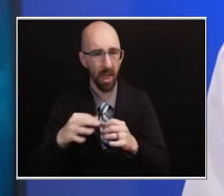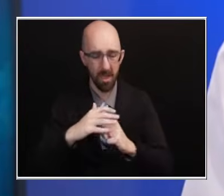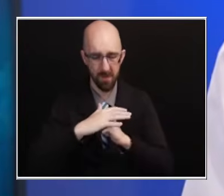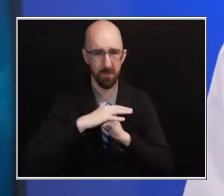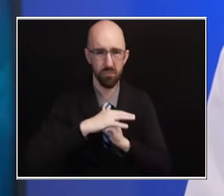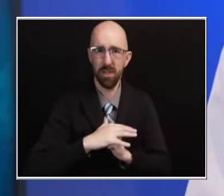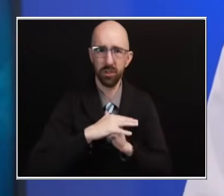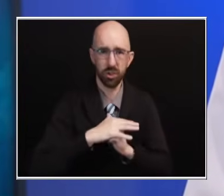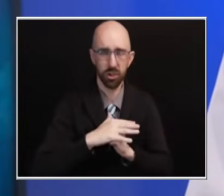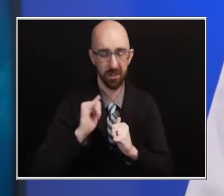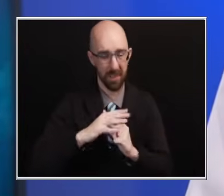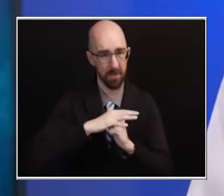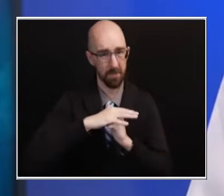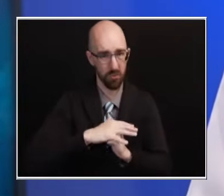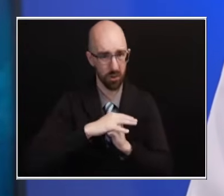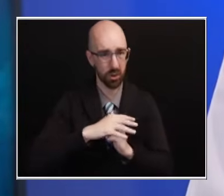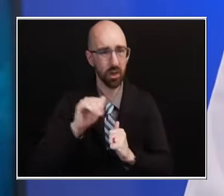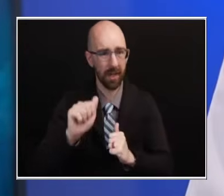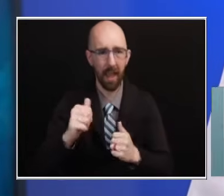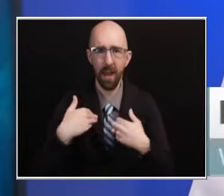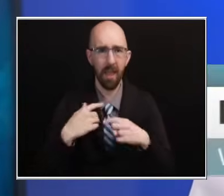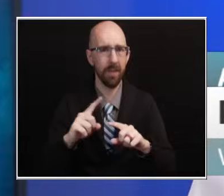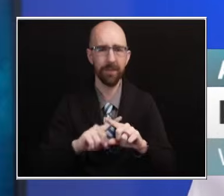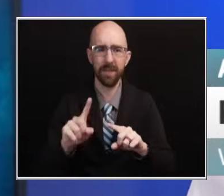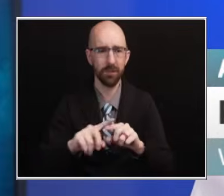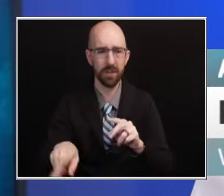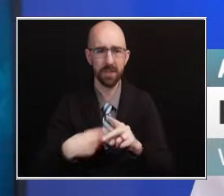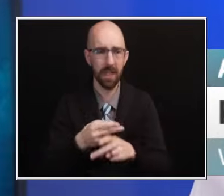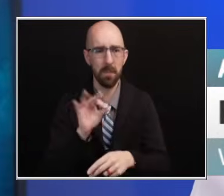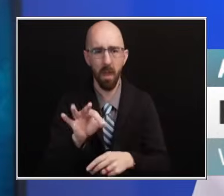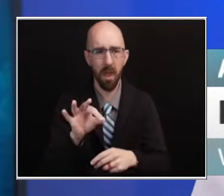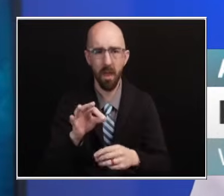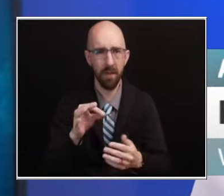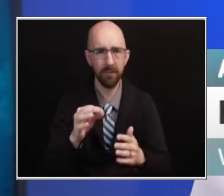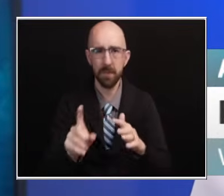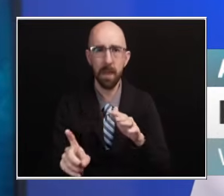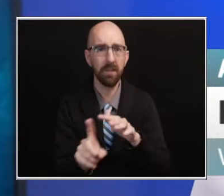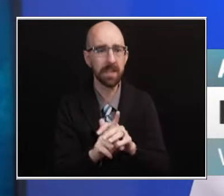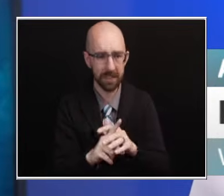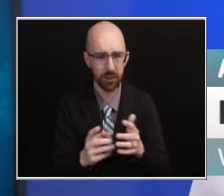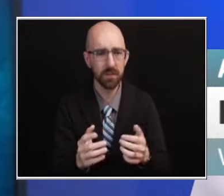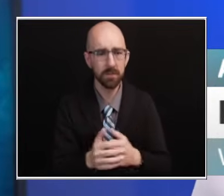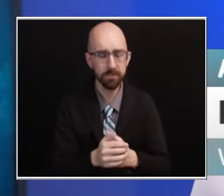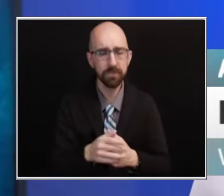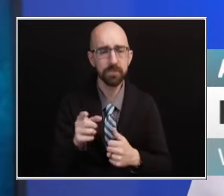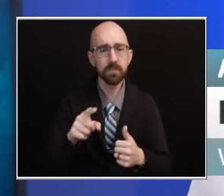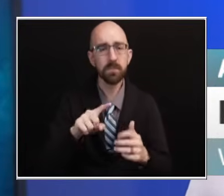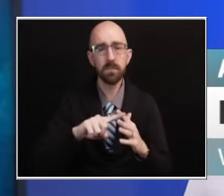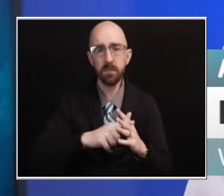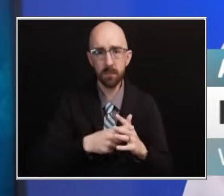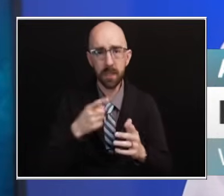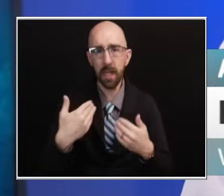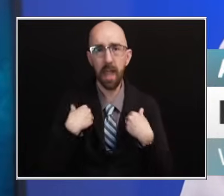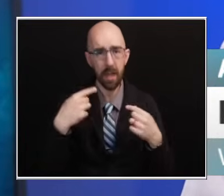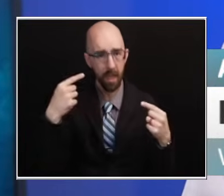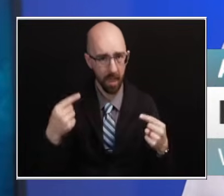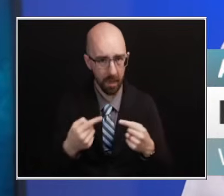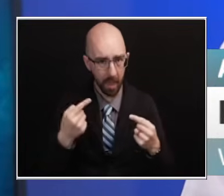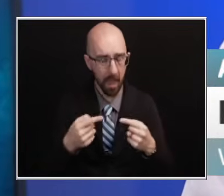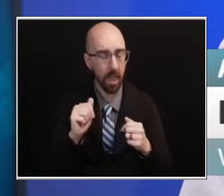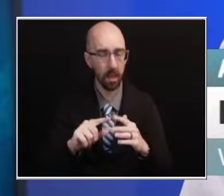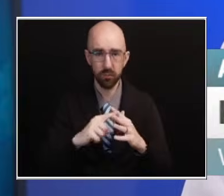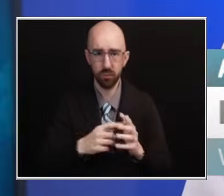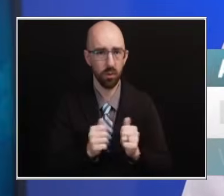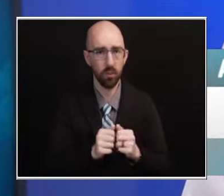pressure effect can have all kinds of manifestations. So initially Scott was having headaches, and it can start with just